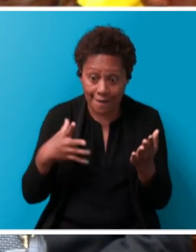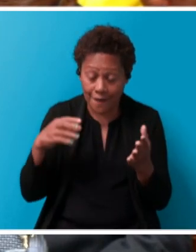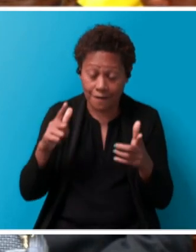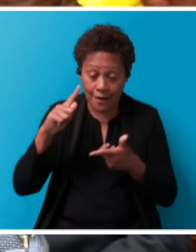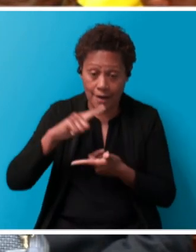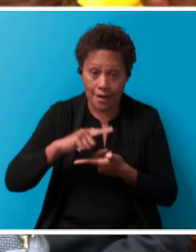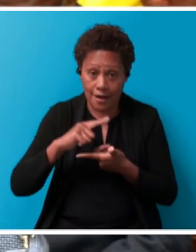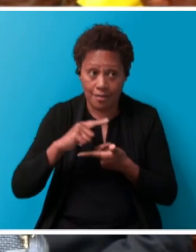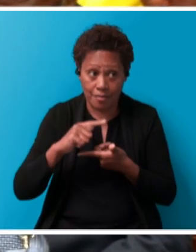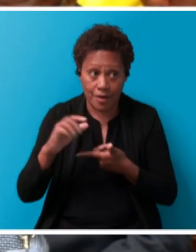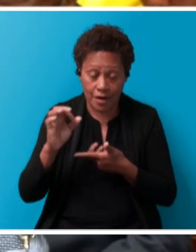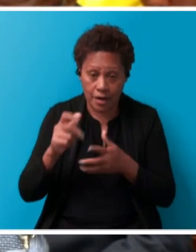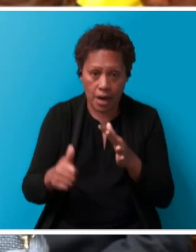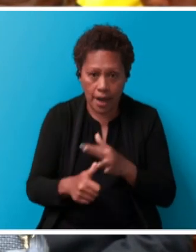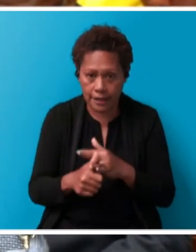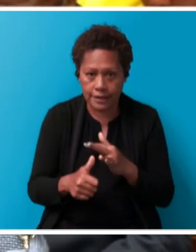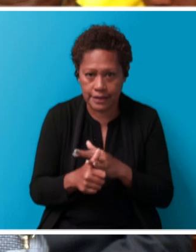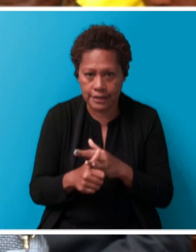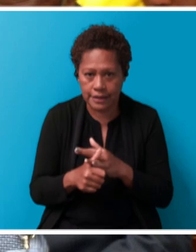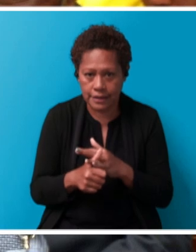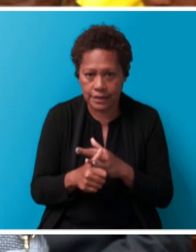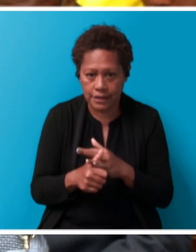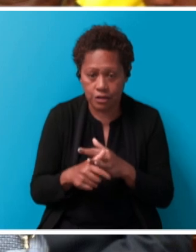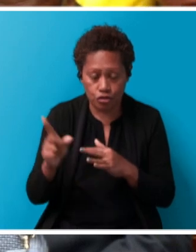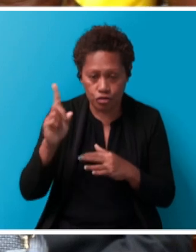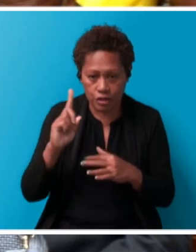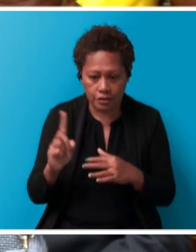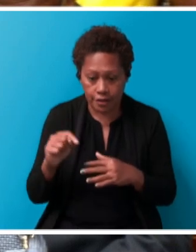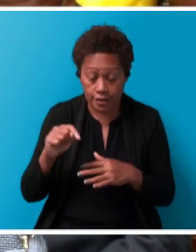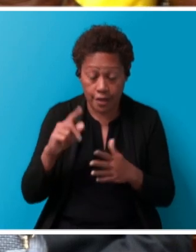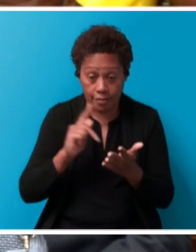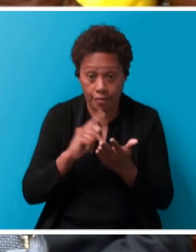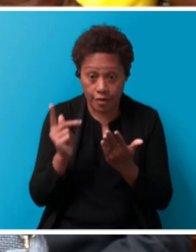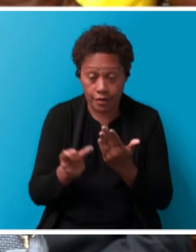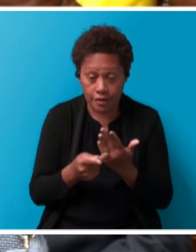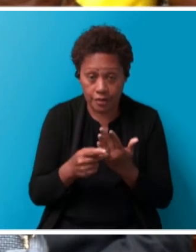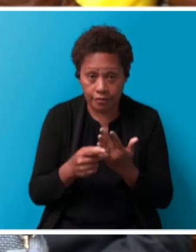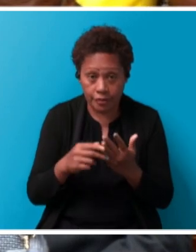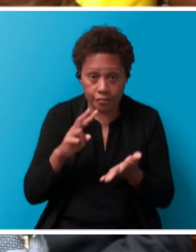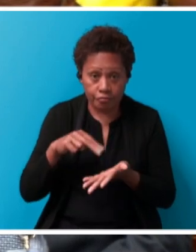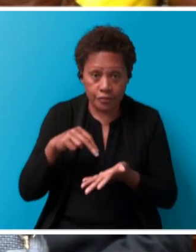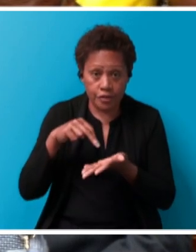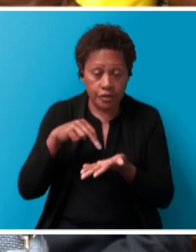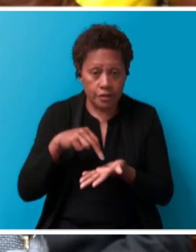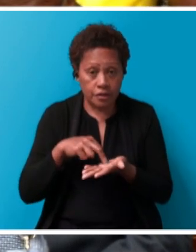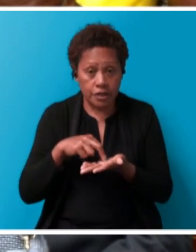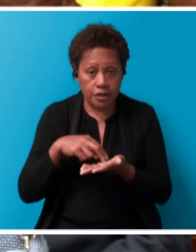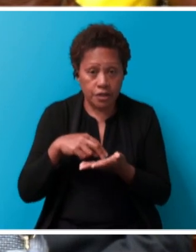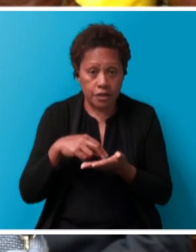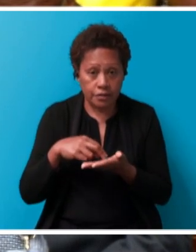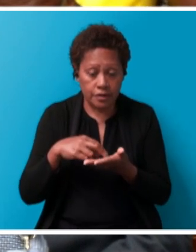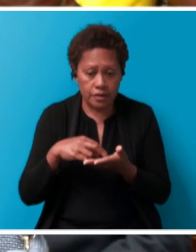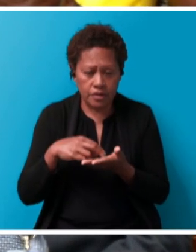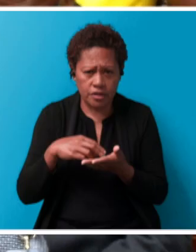unstable access to electricity. This project is presently at the standard stage, and installation is